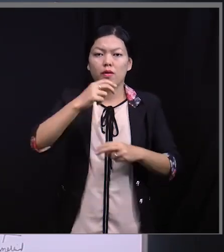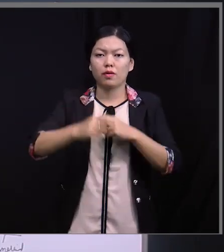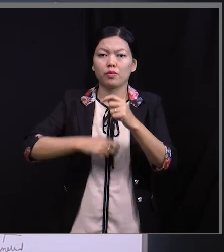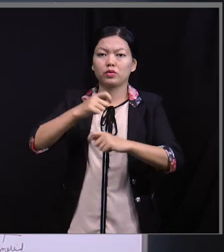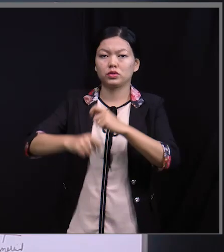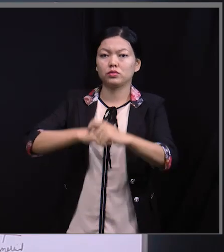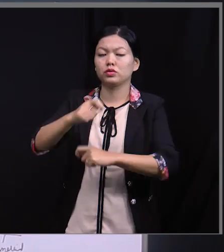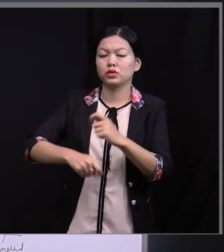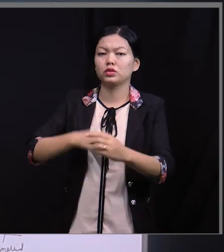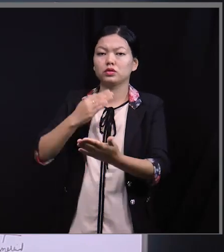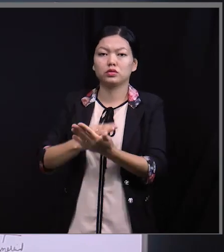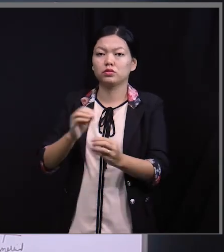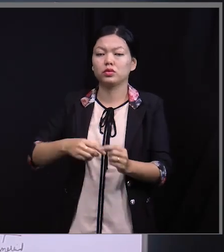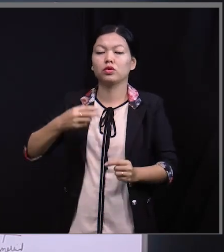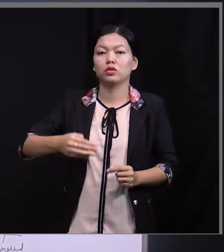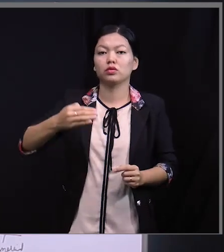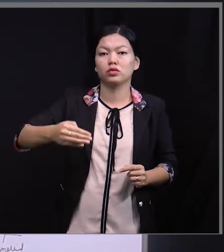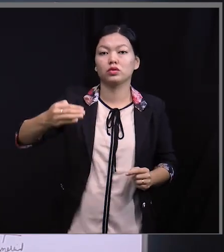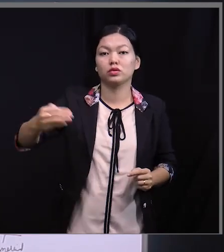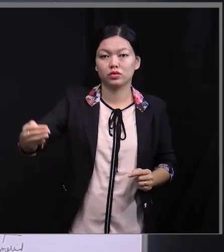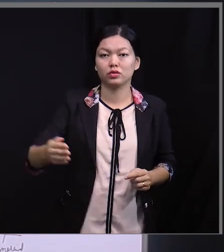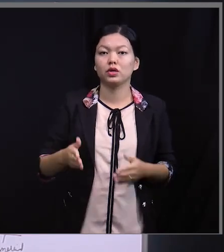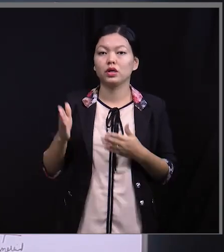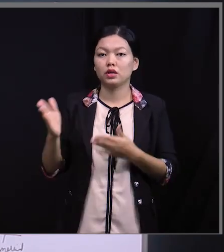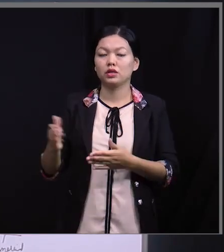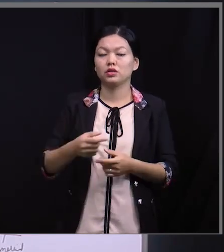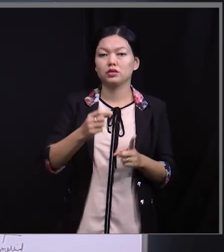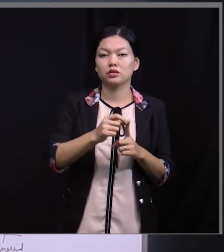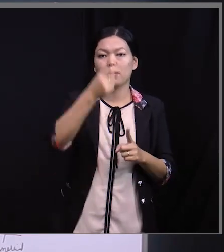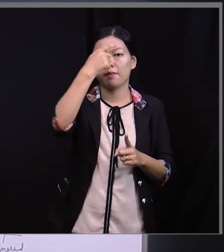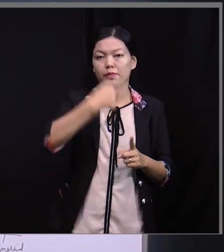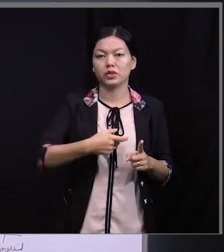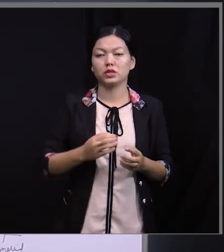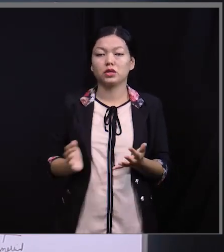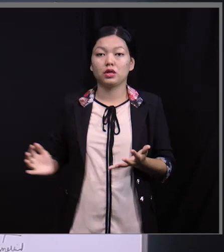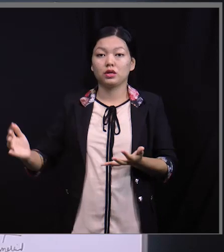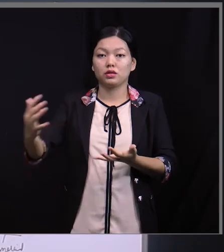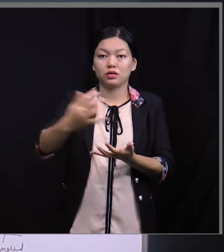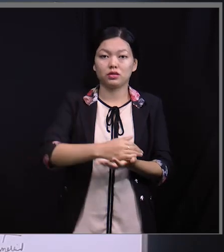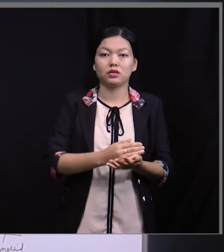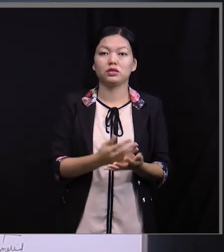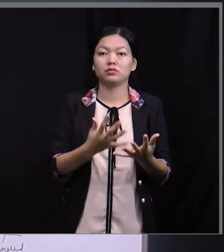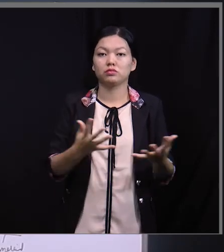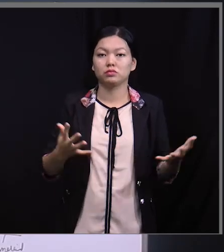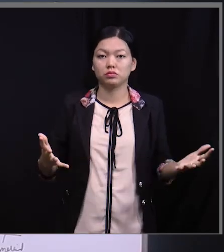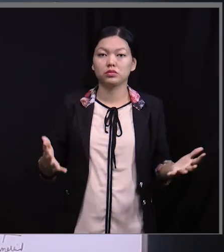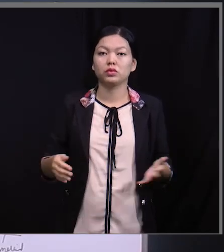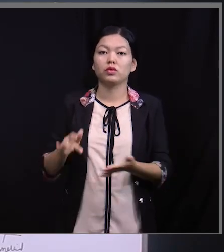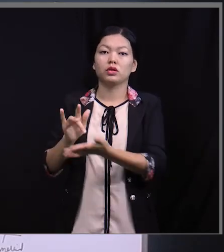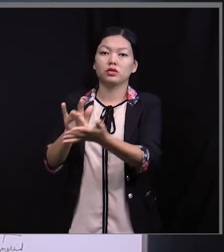activities that as an entrepreneur or as an individual he takes. That is, he collects different sources of materials,